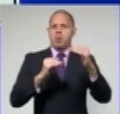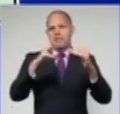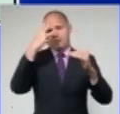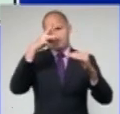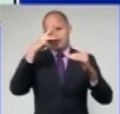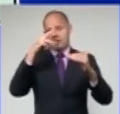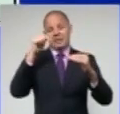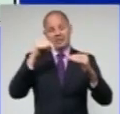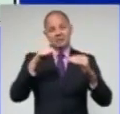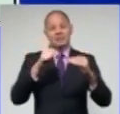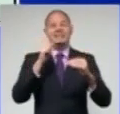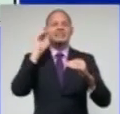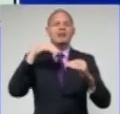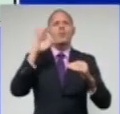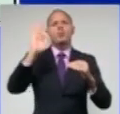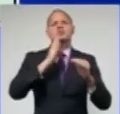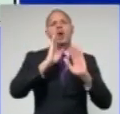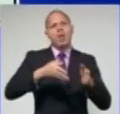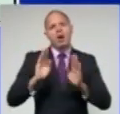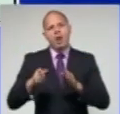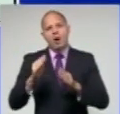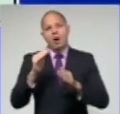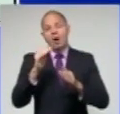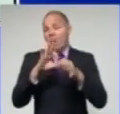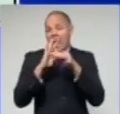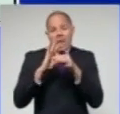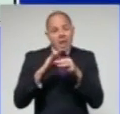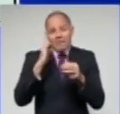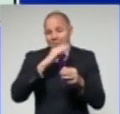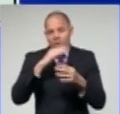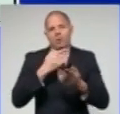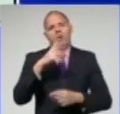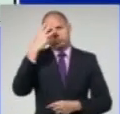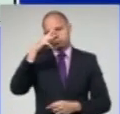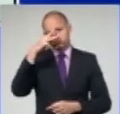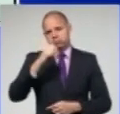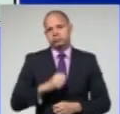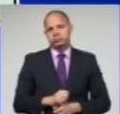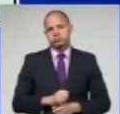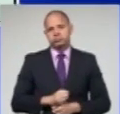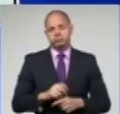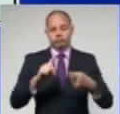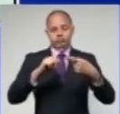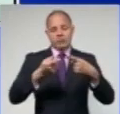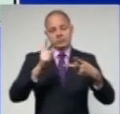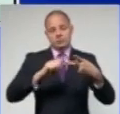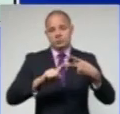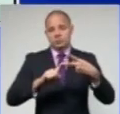5.71%. Thus, Cuba is placed in the 21st position in the Americas with